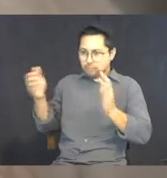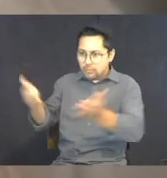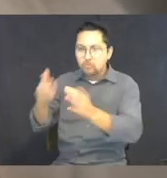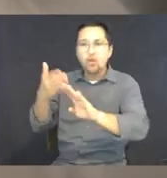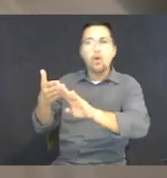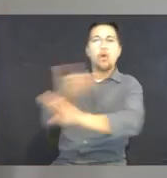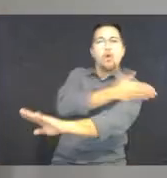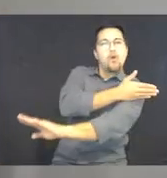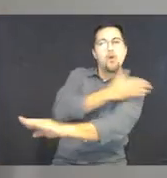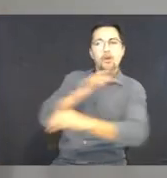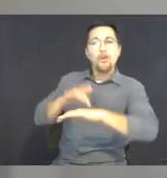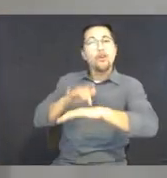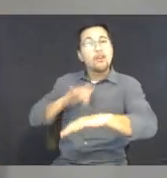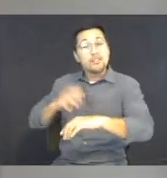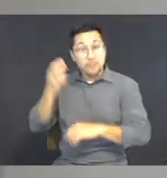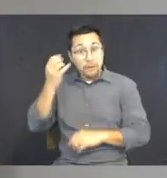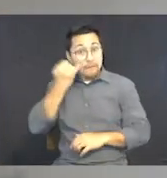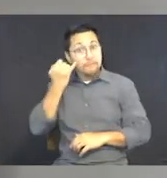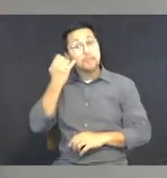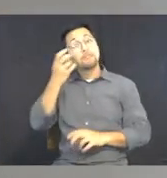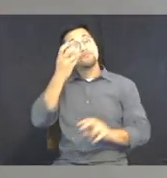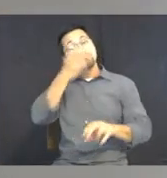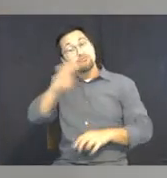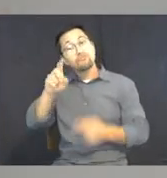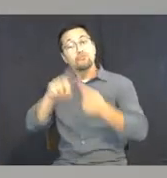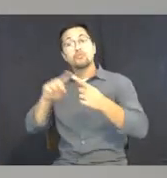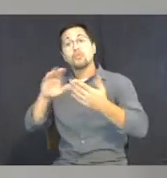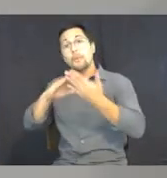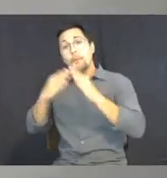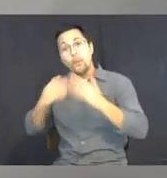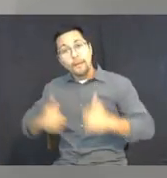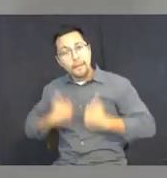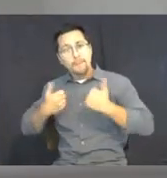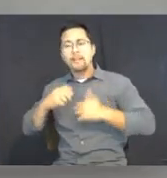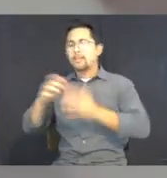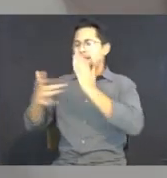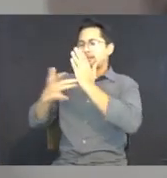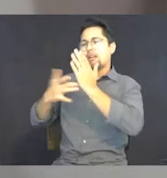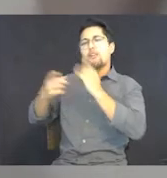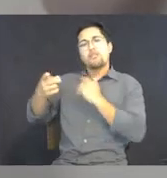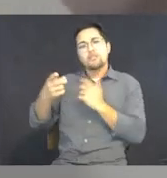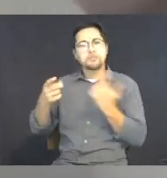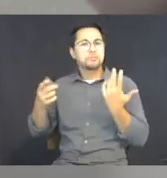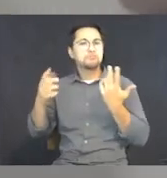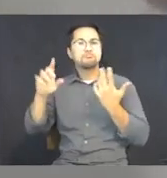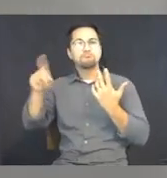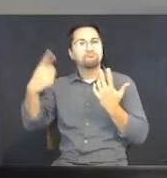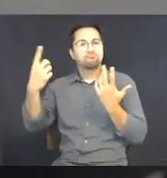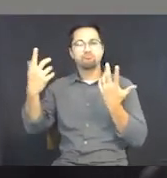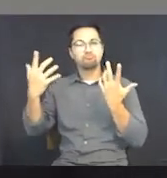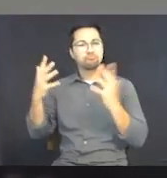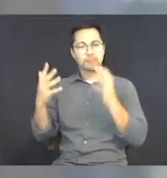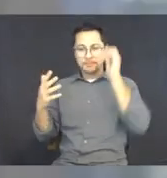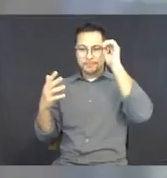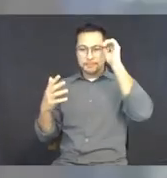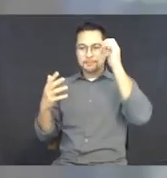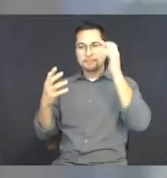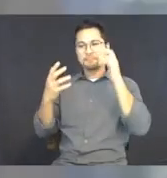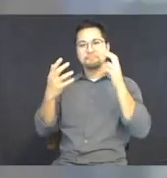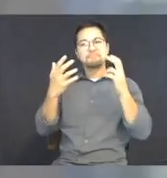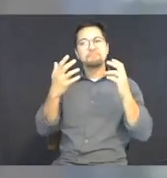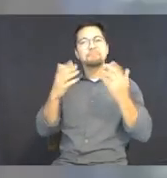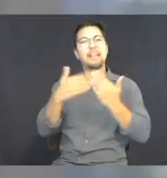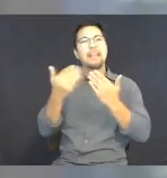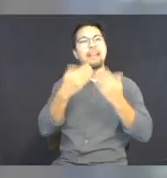customizing what Steve's needs were and what we know works for him, and designing the technology to meet those needs. Well, it helps